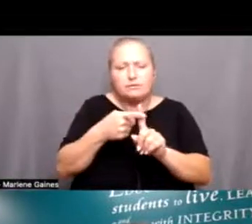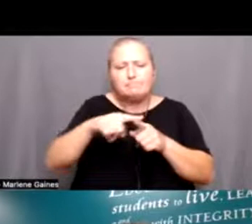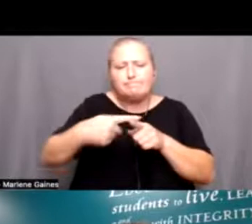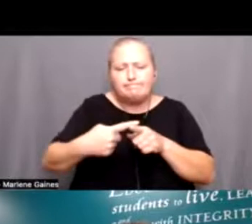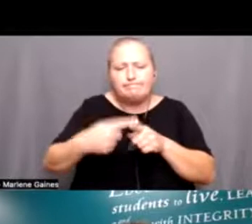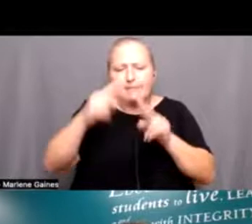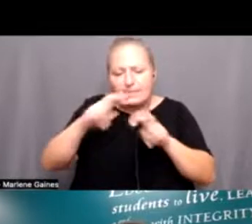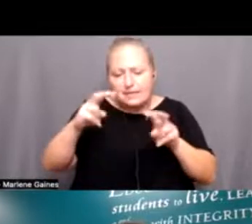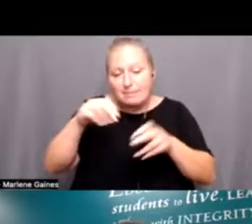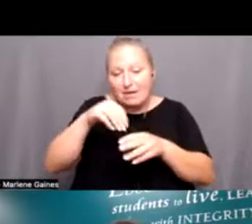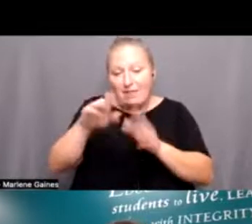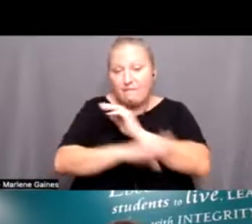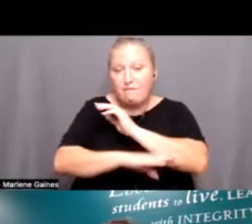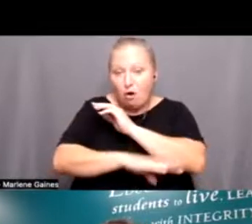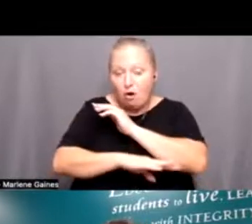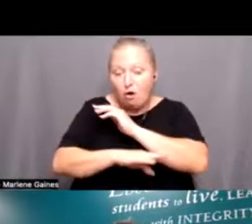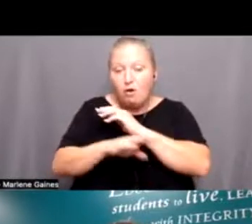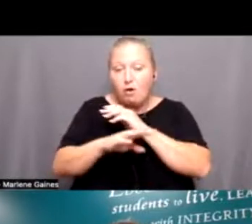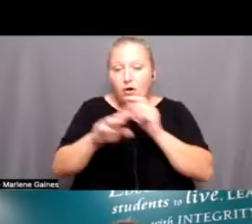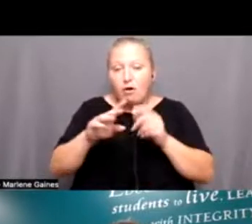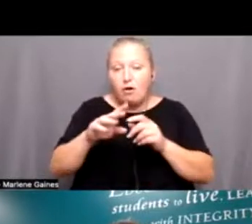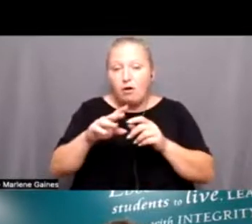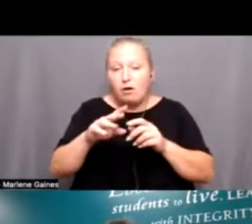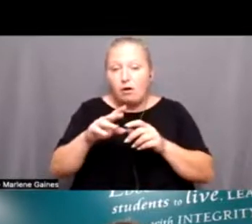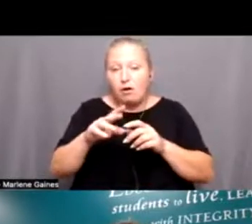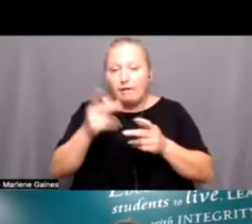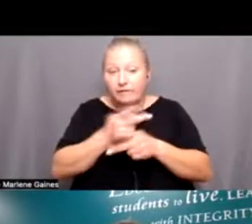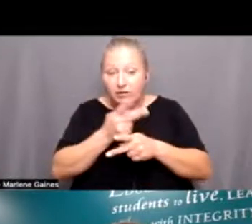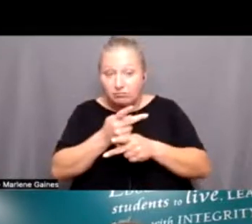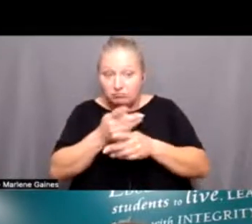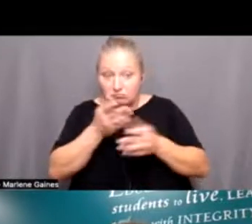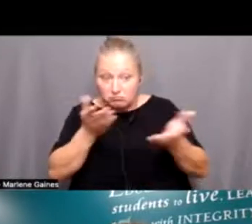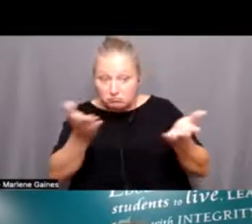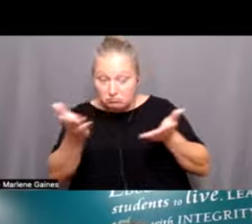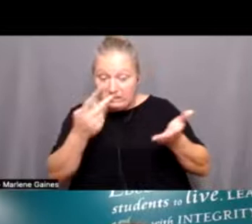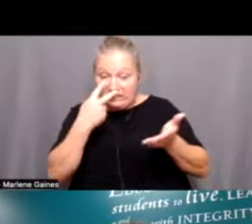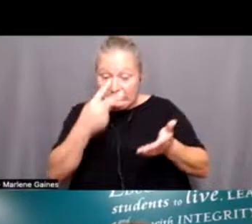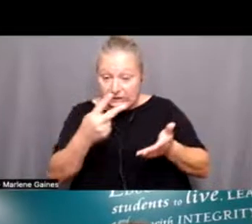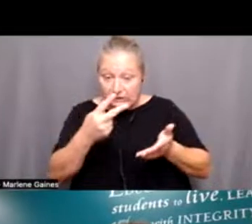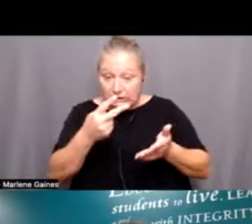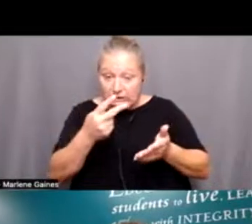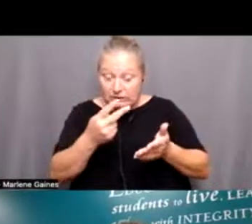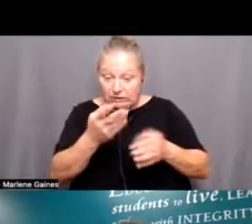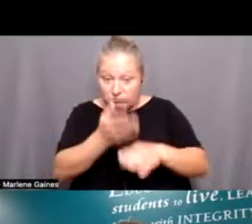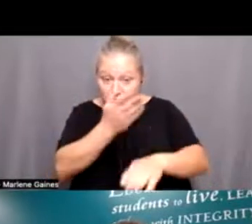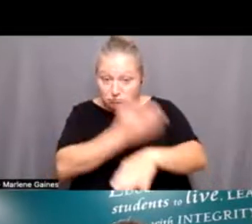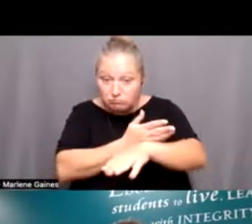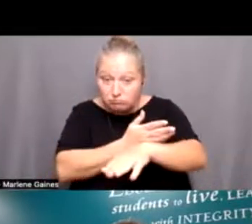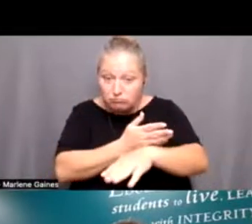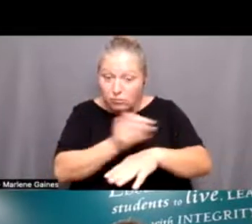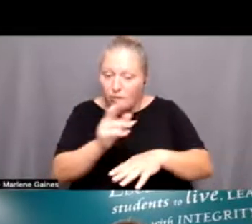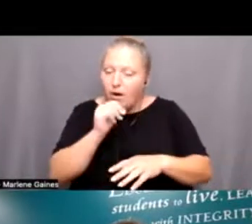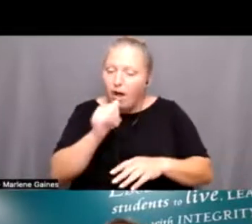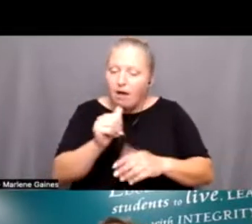the fall to begin to gauge, did we see a significant kind of growth or not? Yeah.